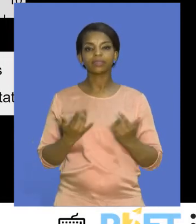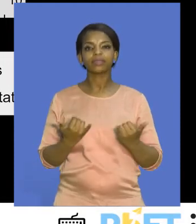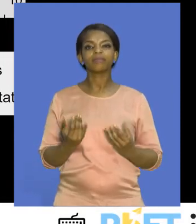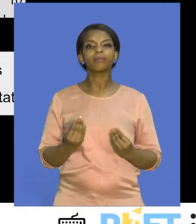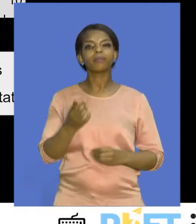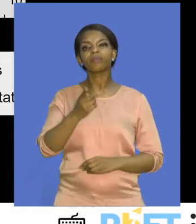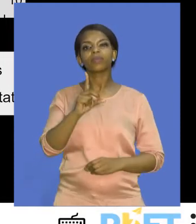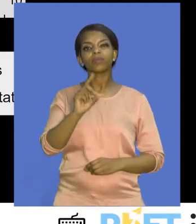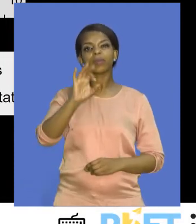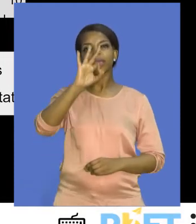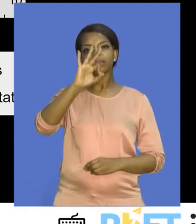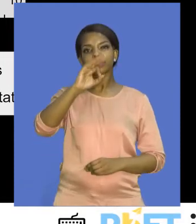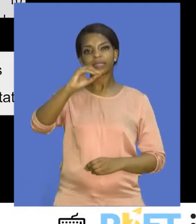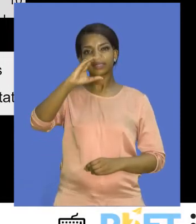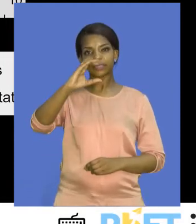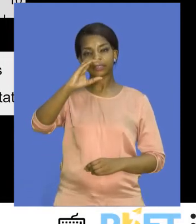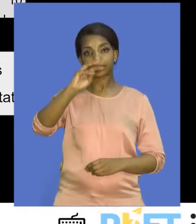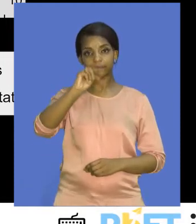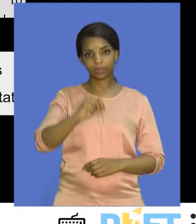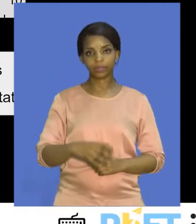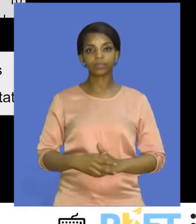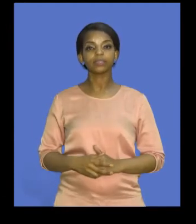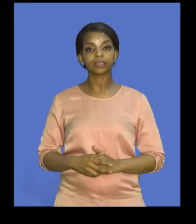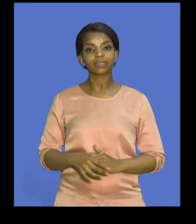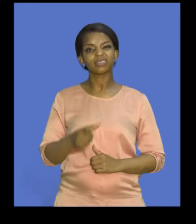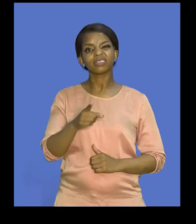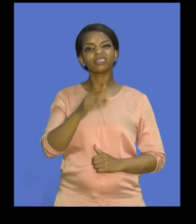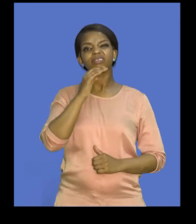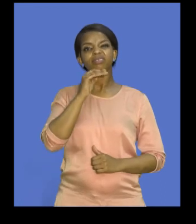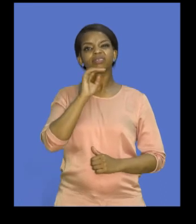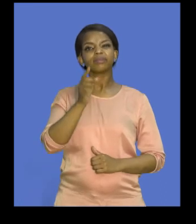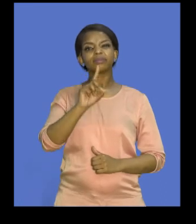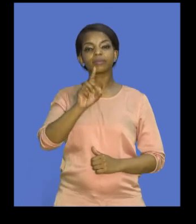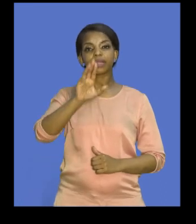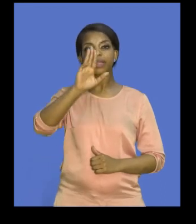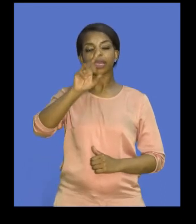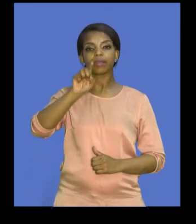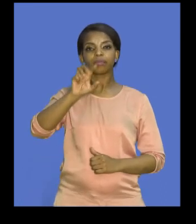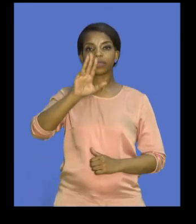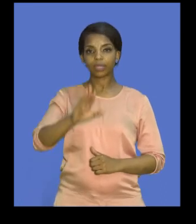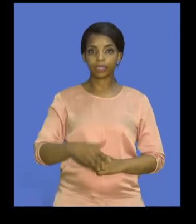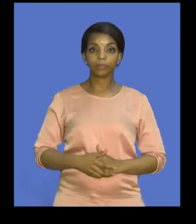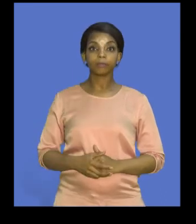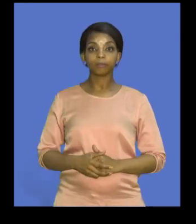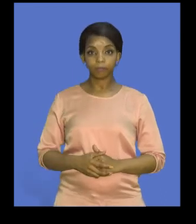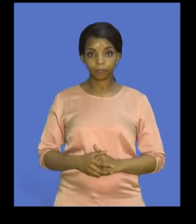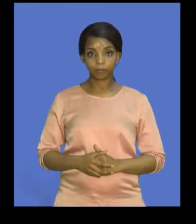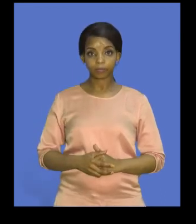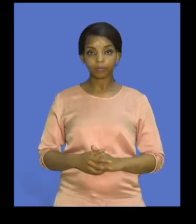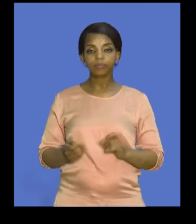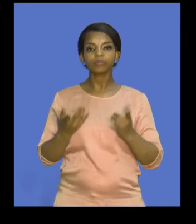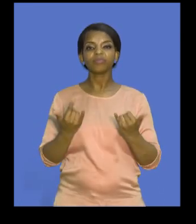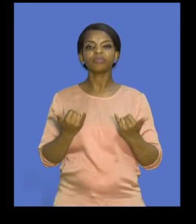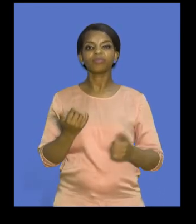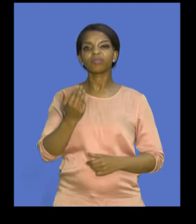right? So that is 9,9. So if we go back to our table, this gives us 9,9, okay,